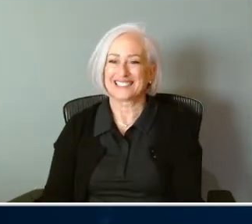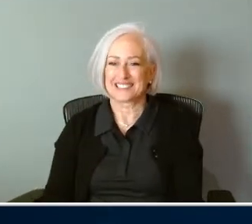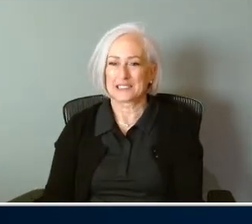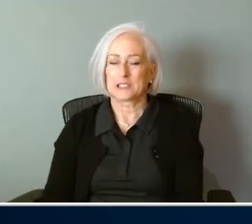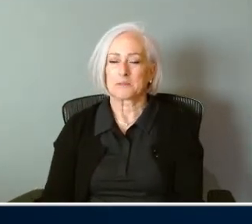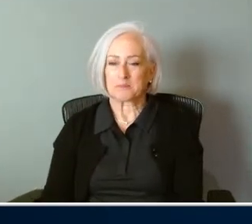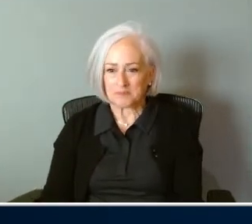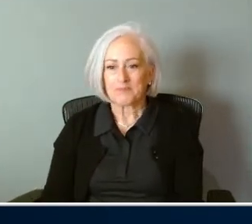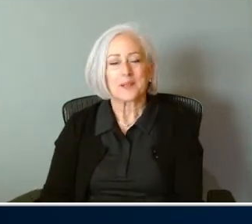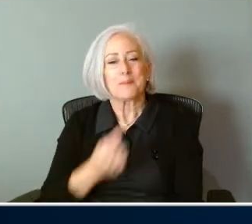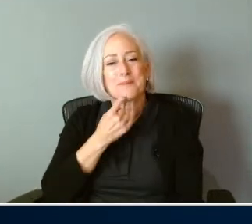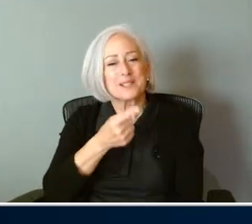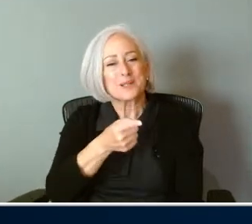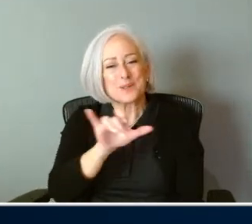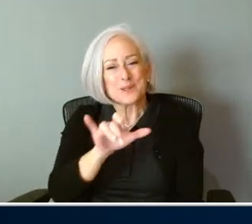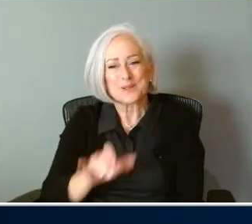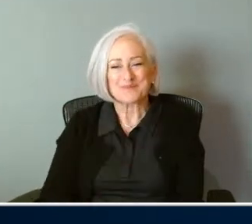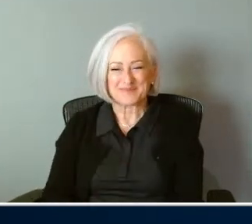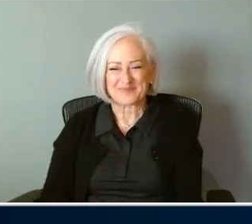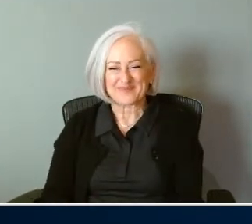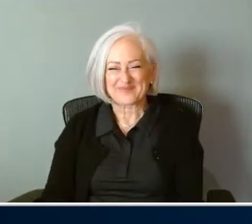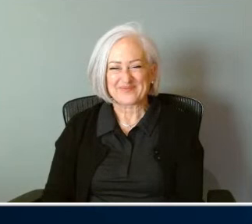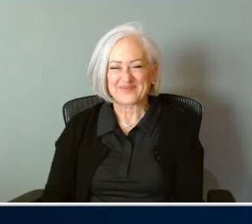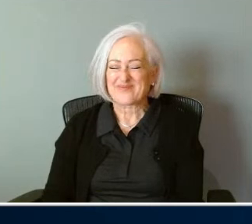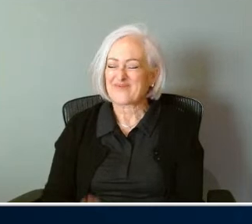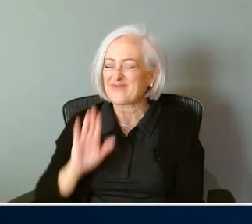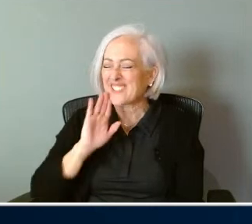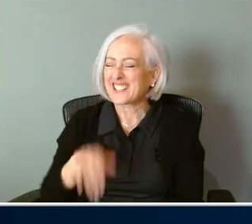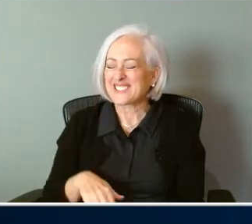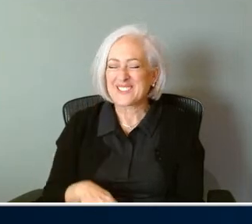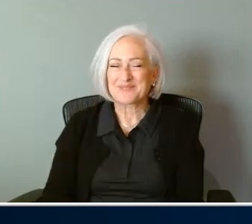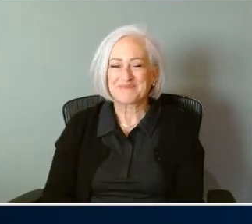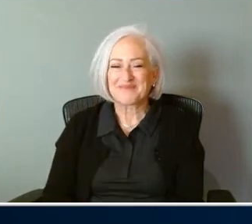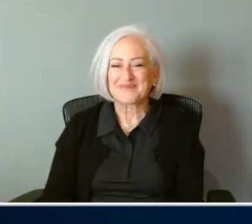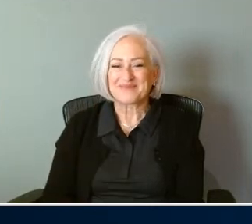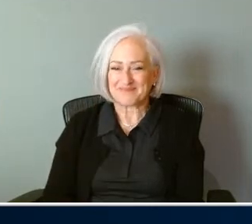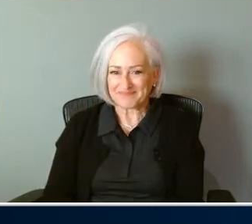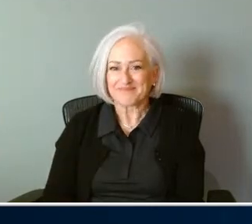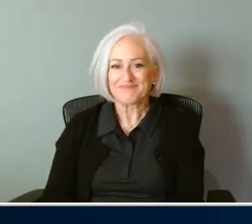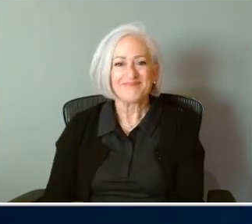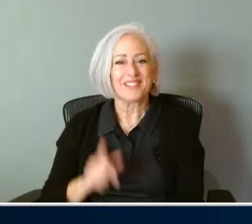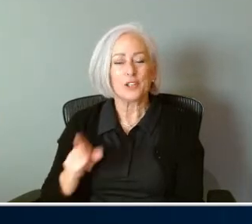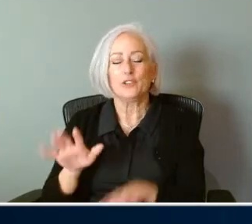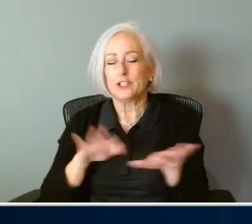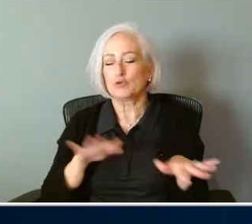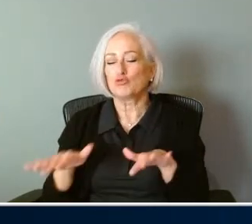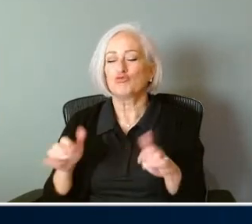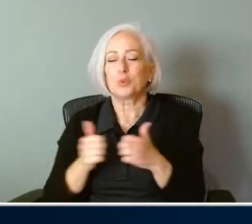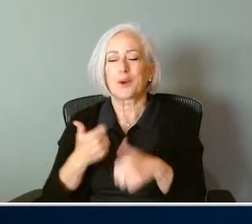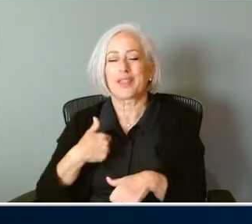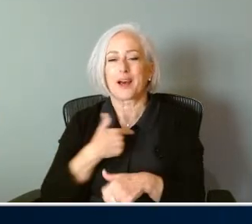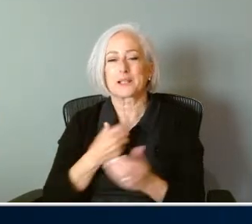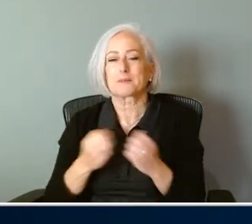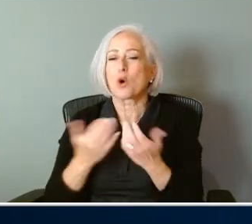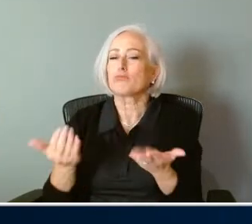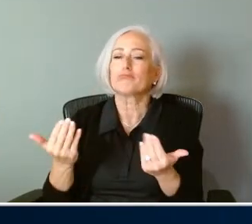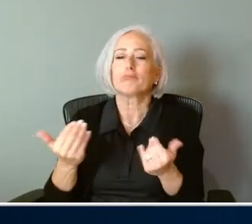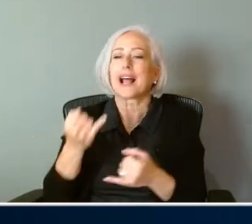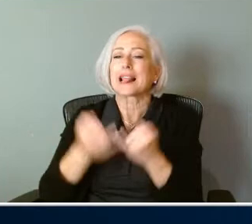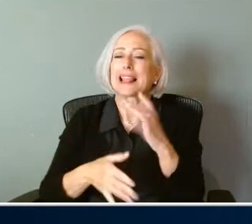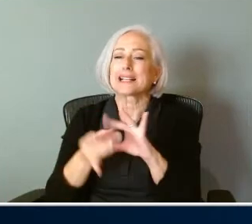Miss you too. I know. So you gotta hang out with us more. But give us a takeaway today. What do you want people to know?